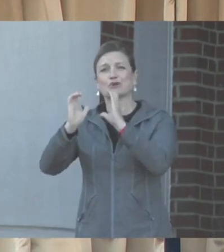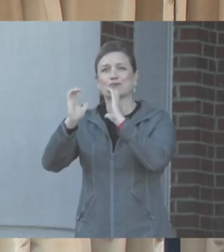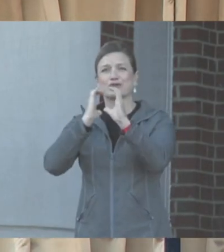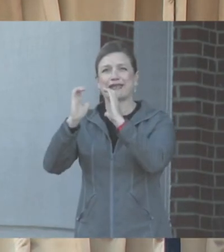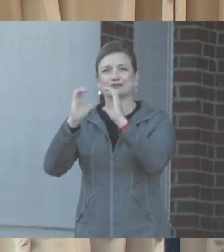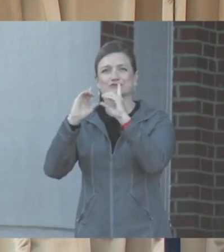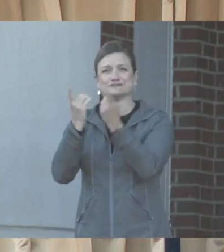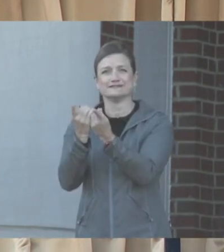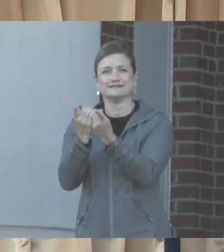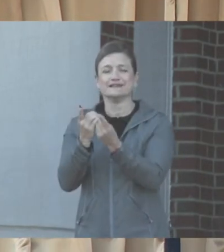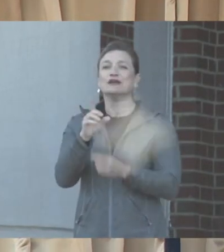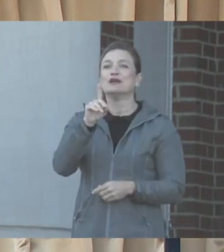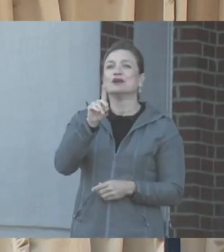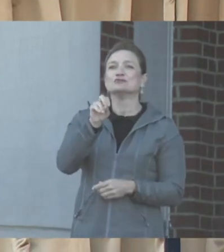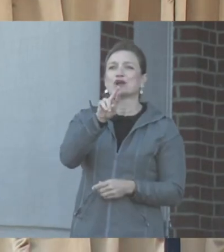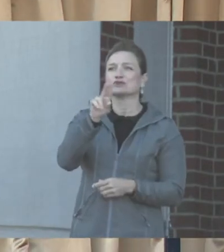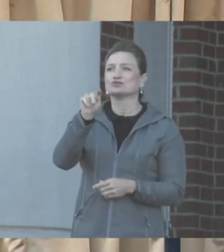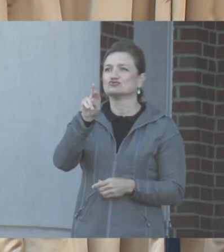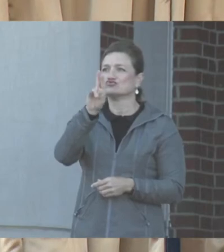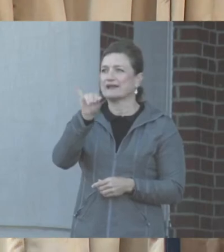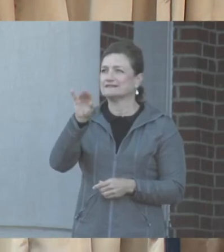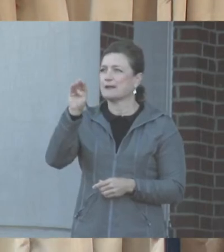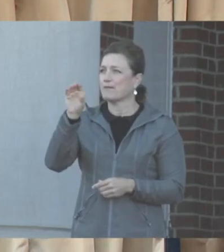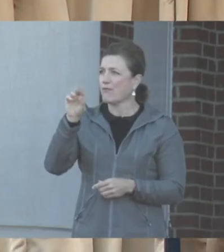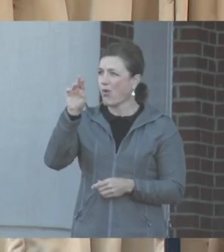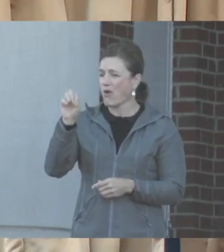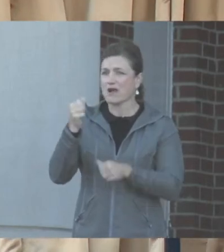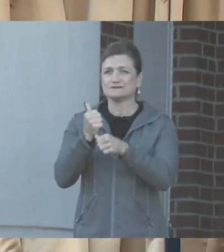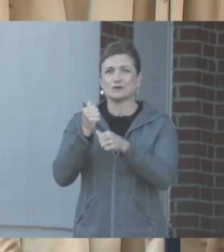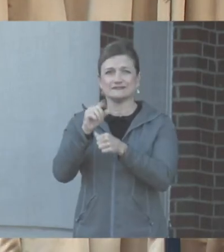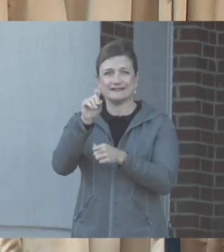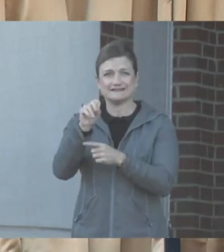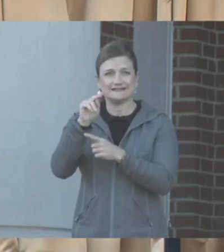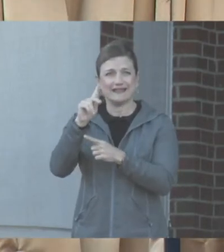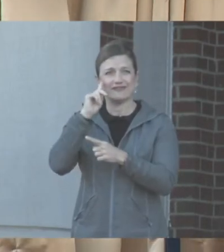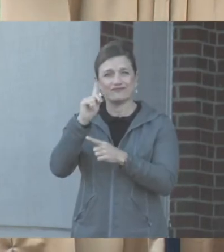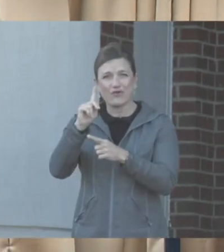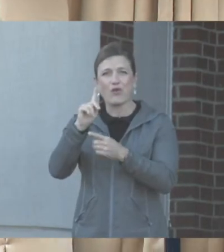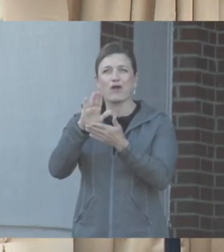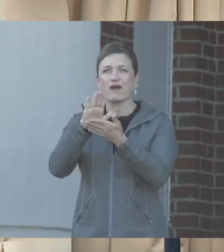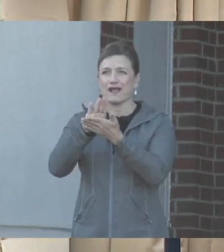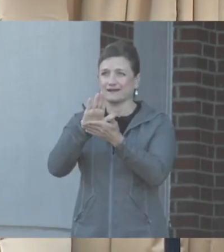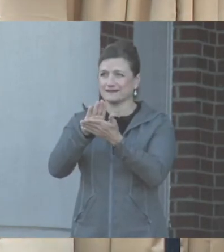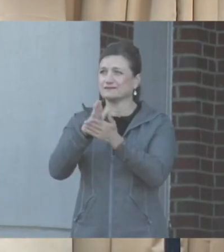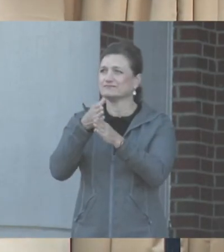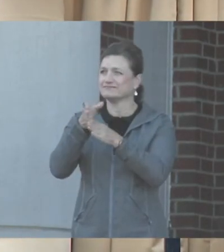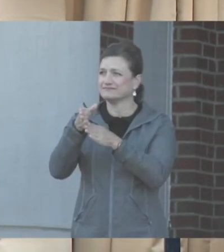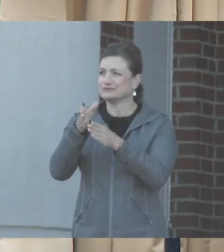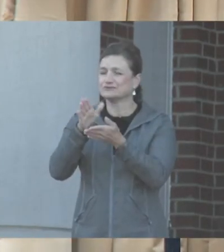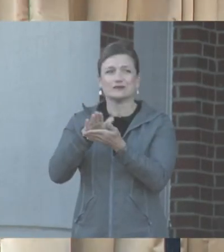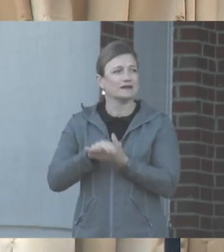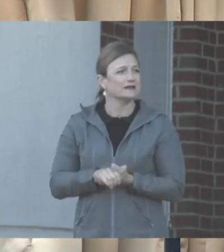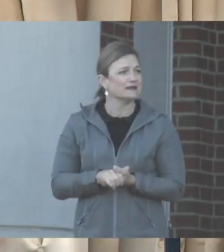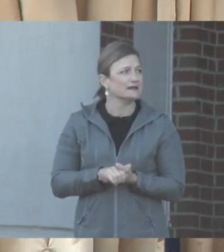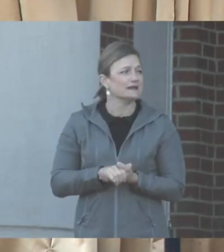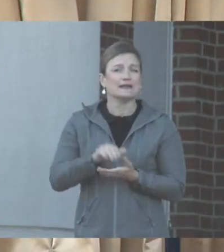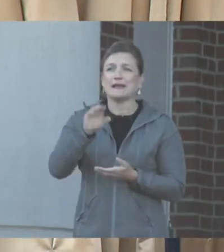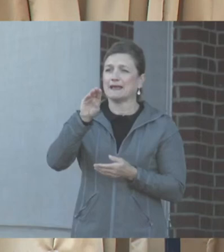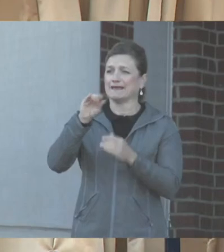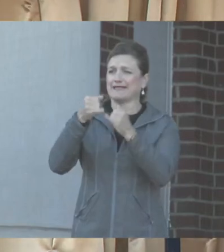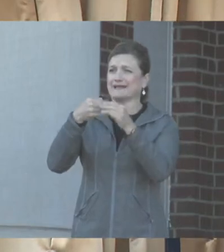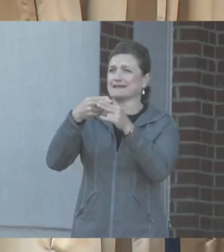Dr. Tracy Moore, Associate Dean, Education Support. Mr. Renov Mehta,